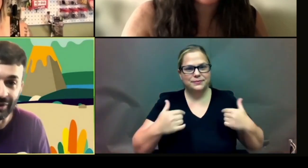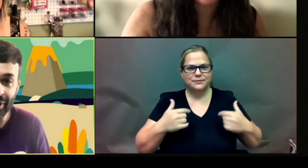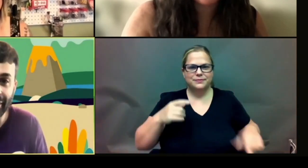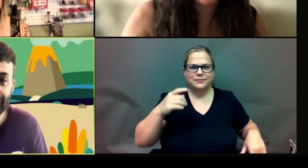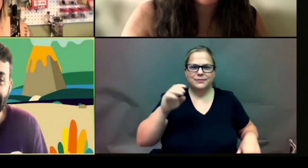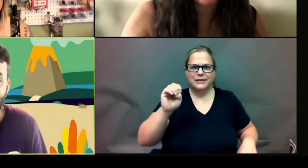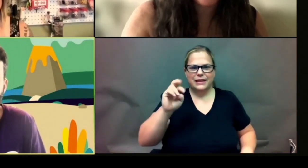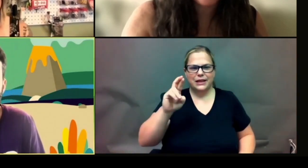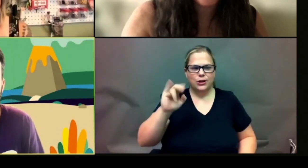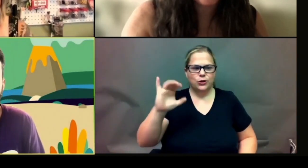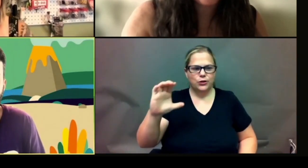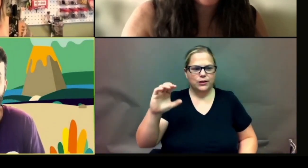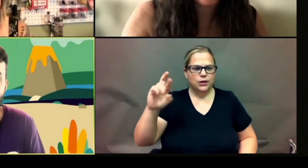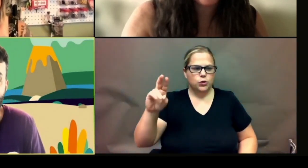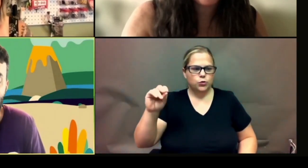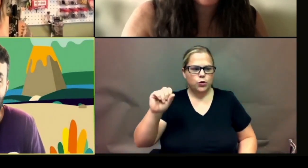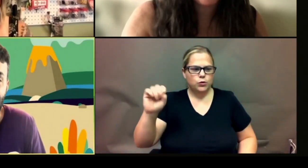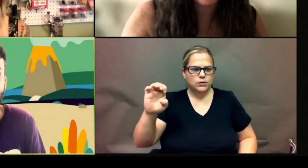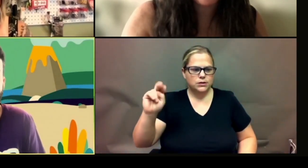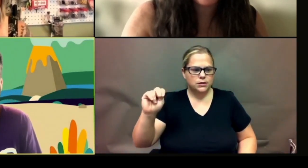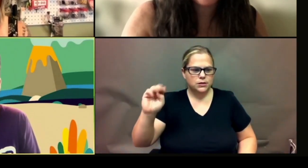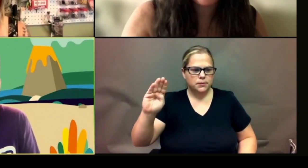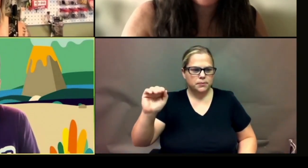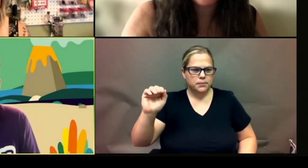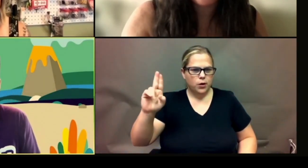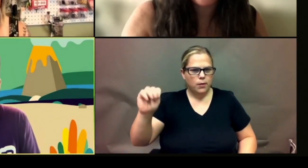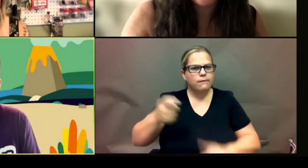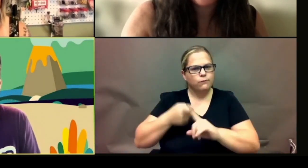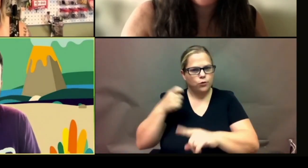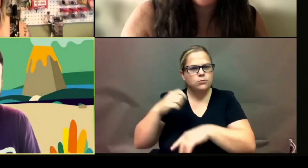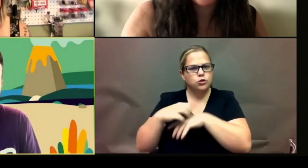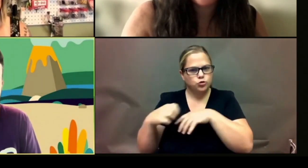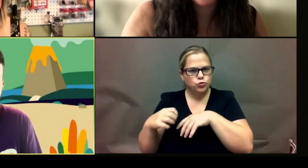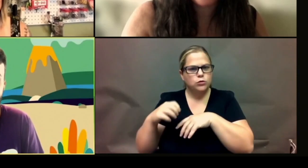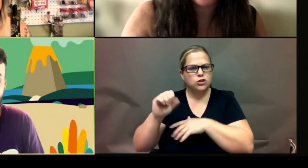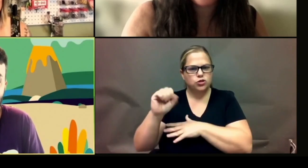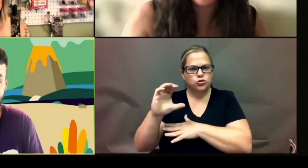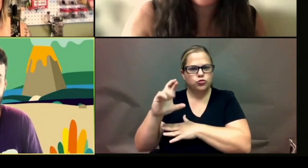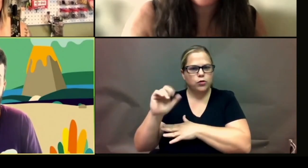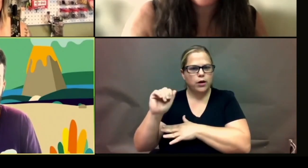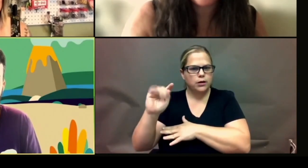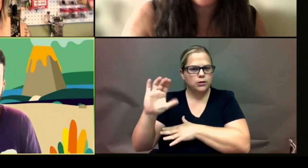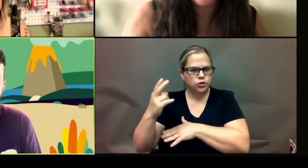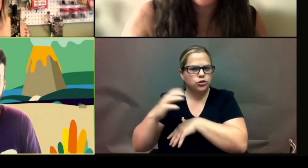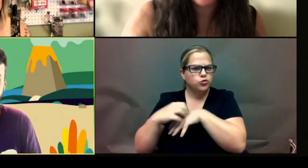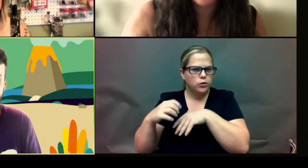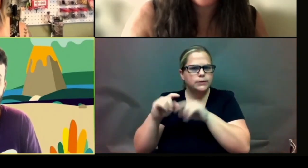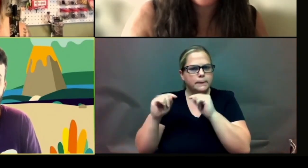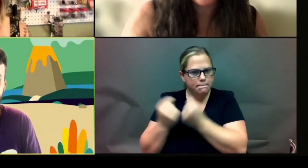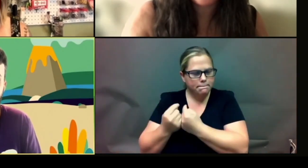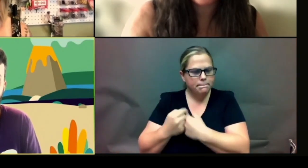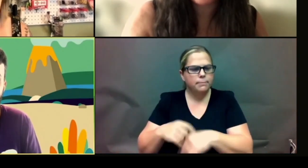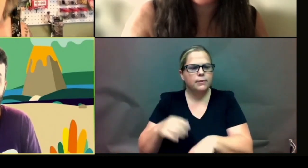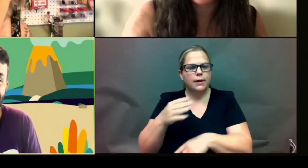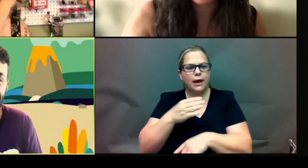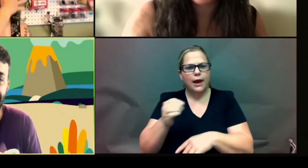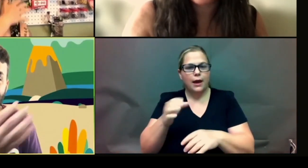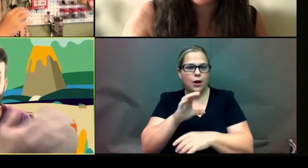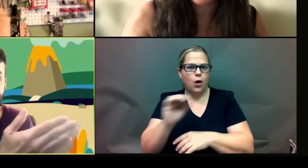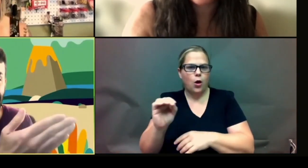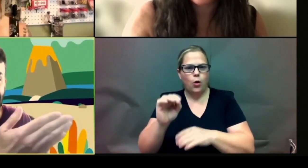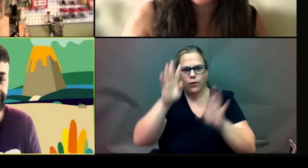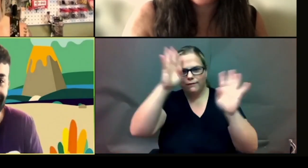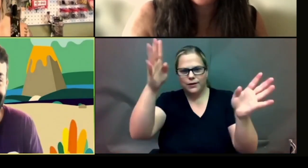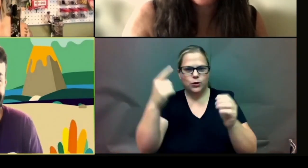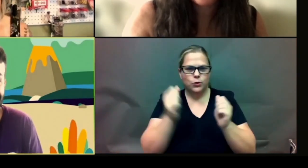Eric Rosenbaum from the Scratch team, also co-inventor of the Makey Makey invention kit, and here